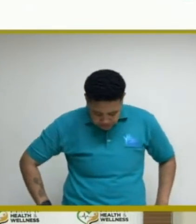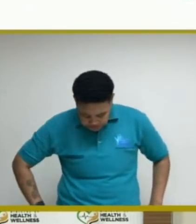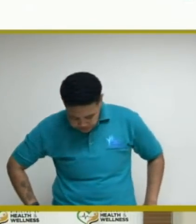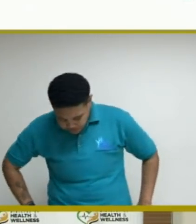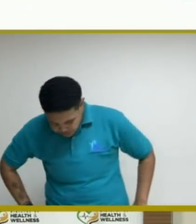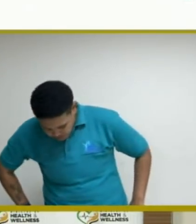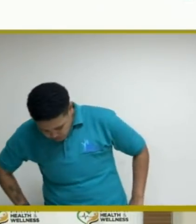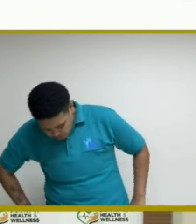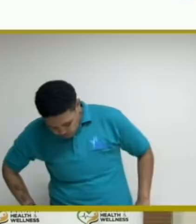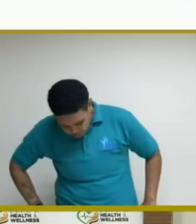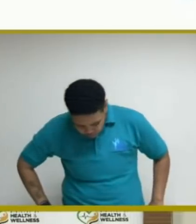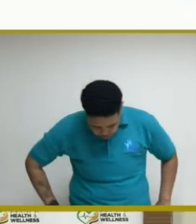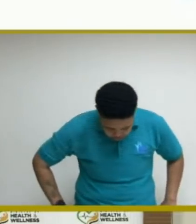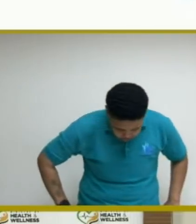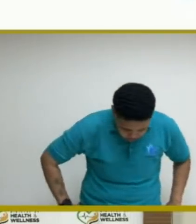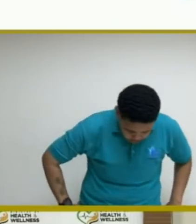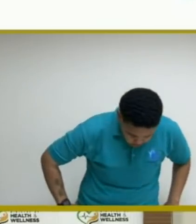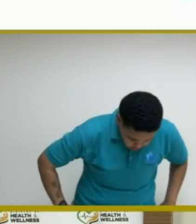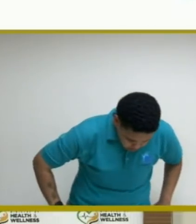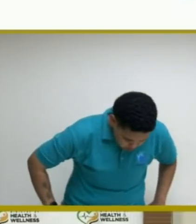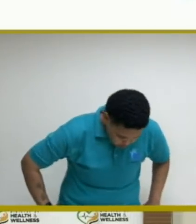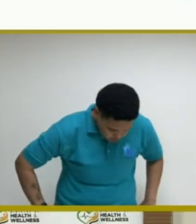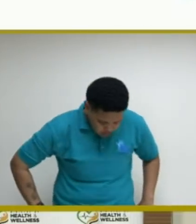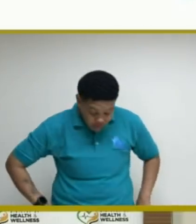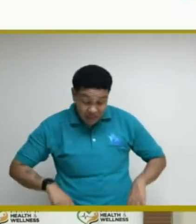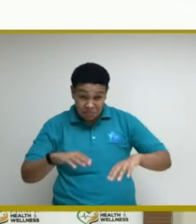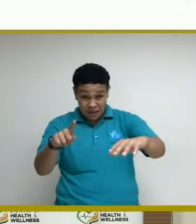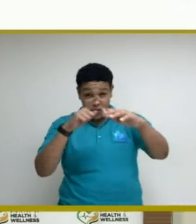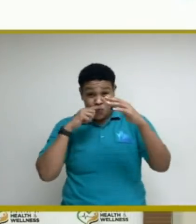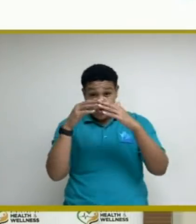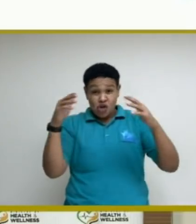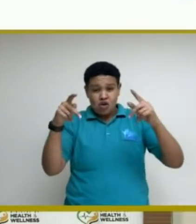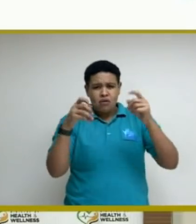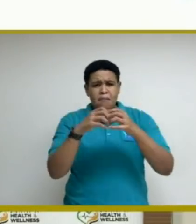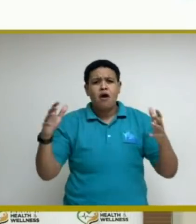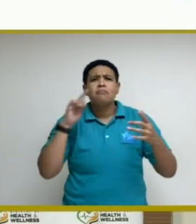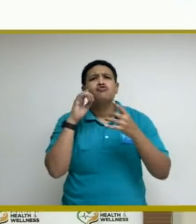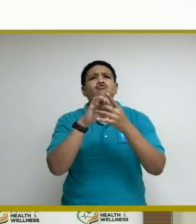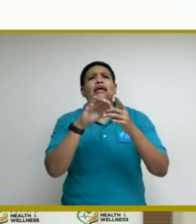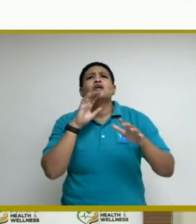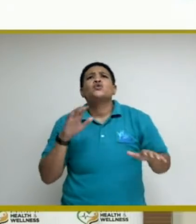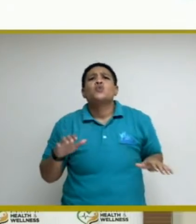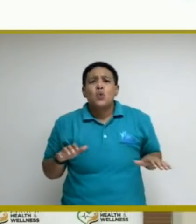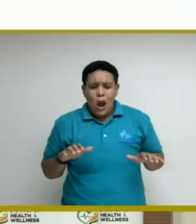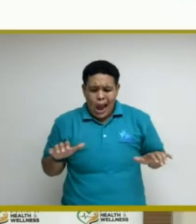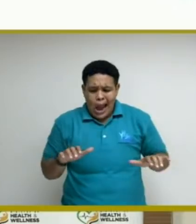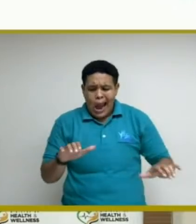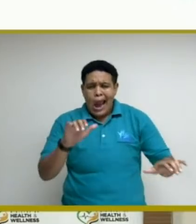Going back to the general population, in terms of active cases, we now have